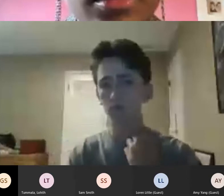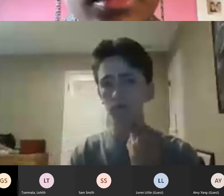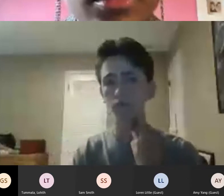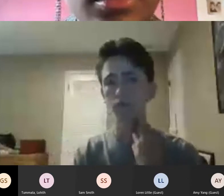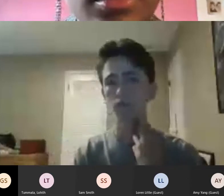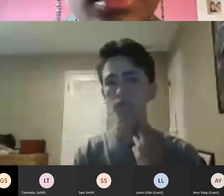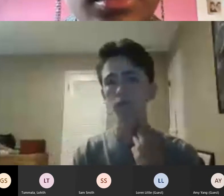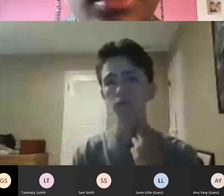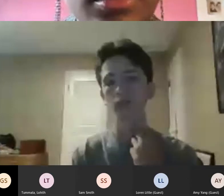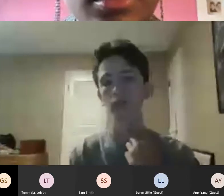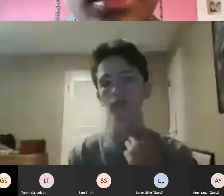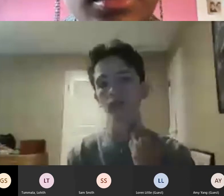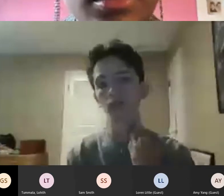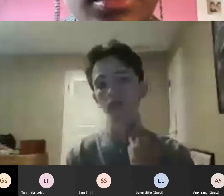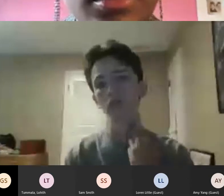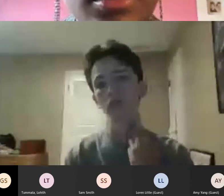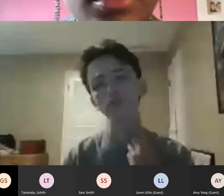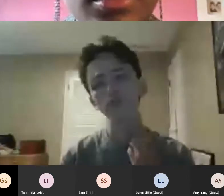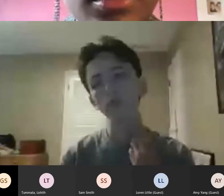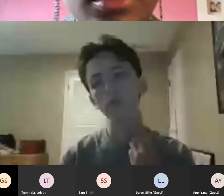way it's made up with populations.